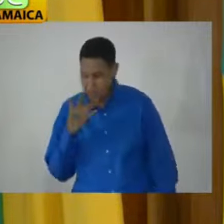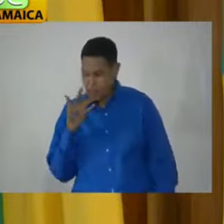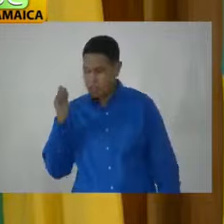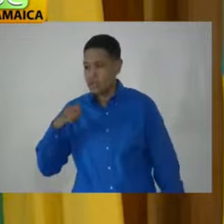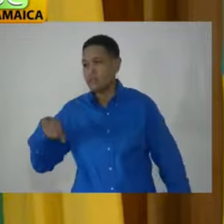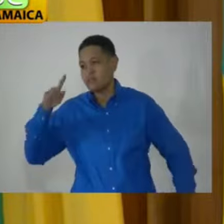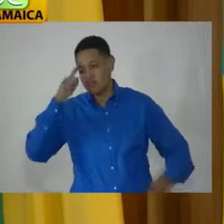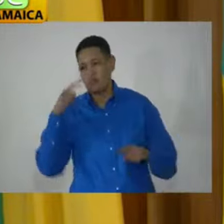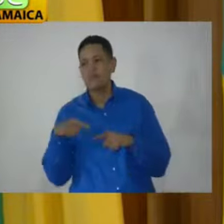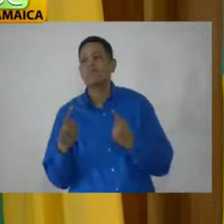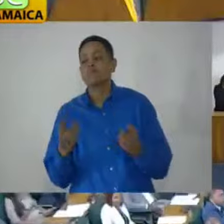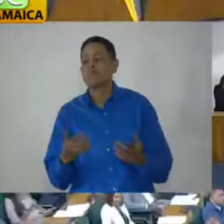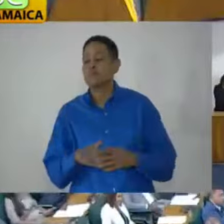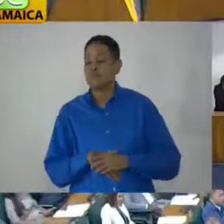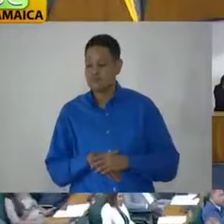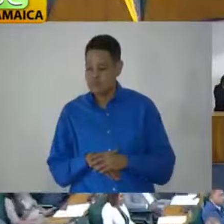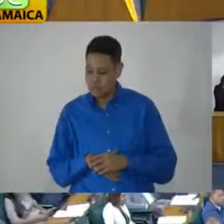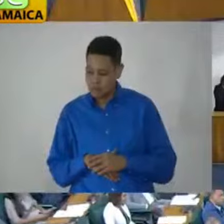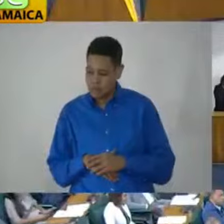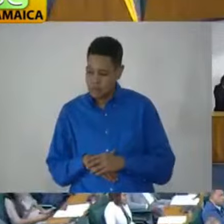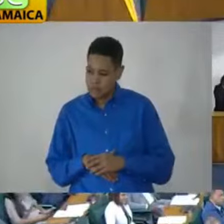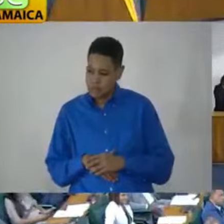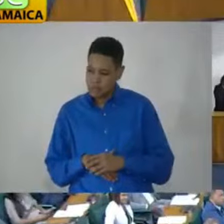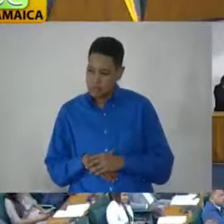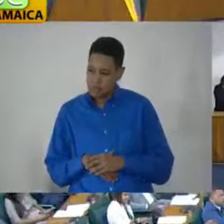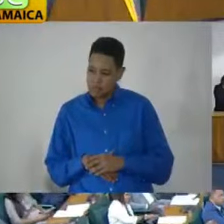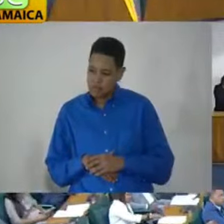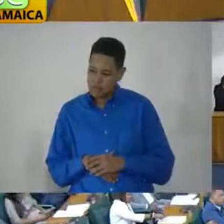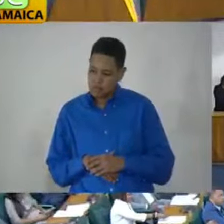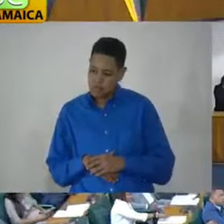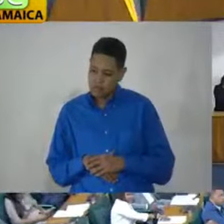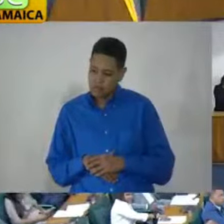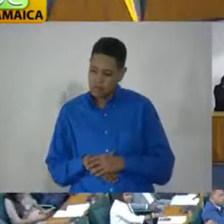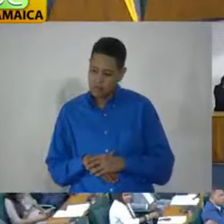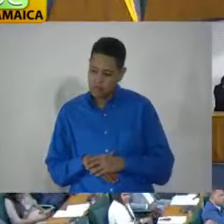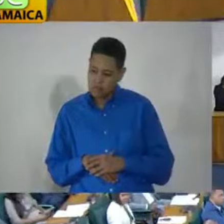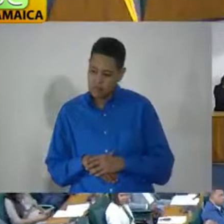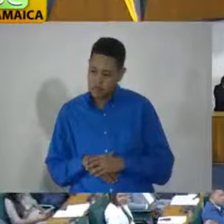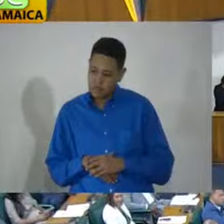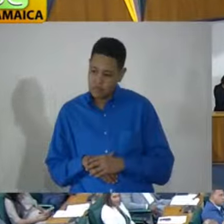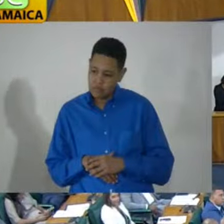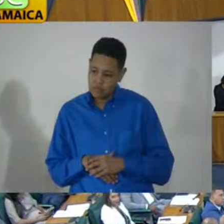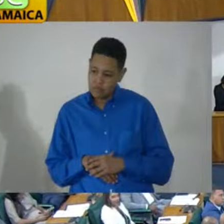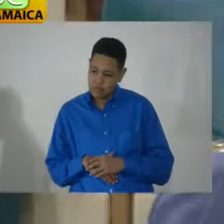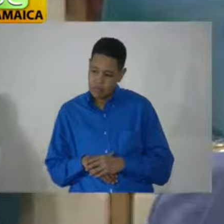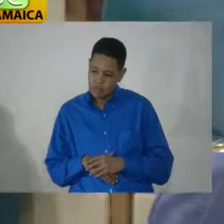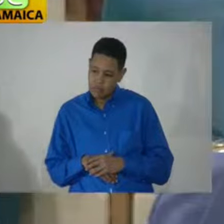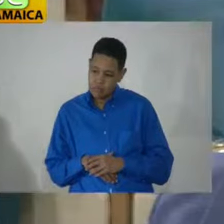favor? Aye. Those against? The ayes have it.